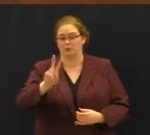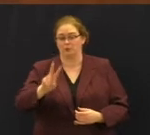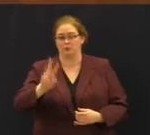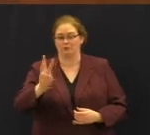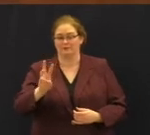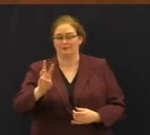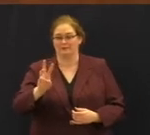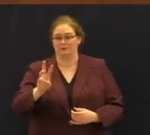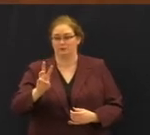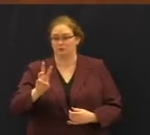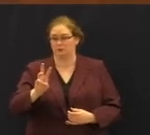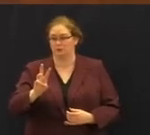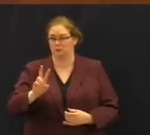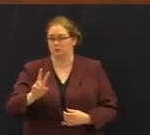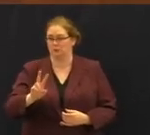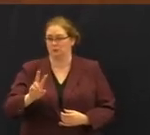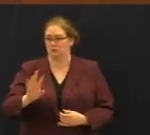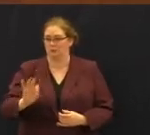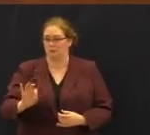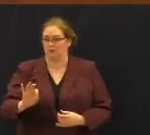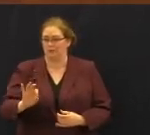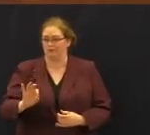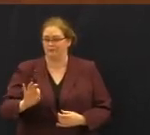1-800-942-2669. The email address is